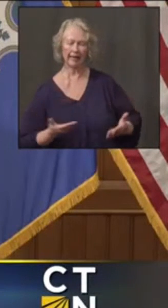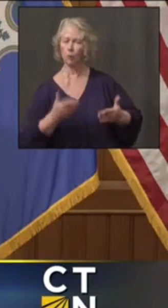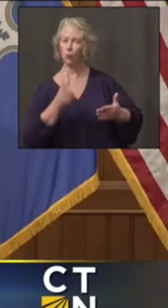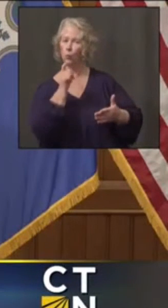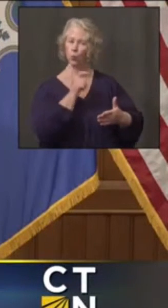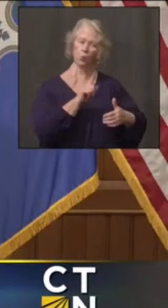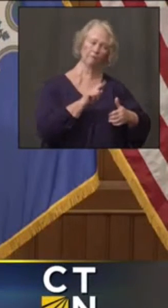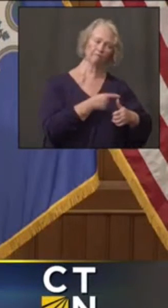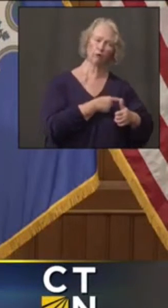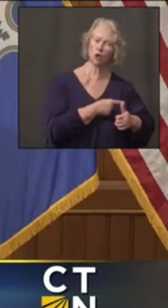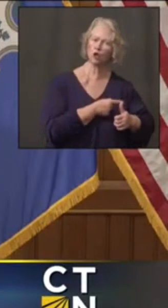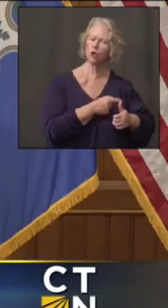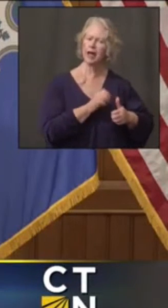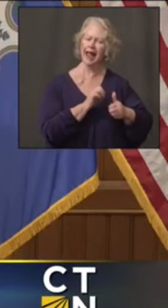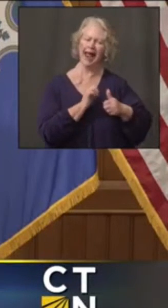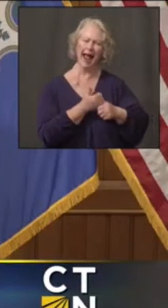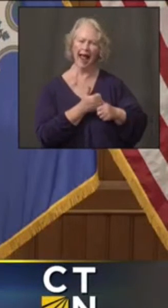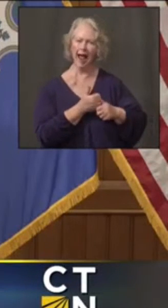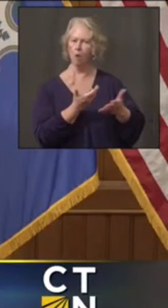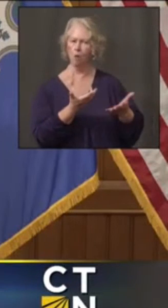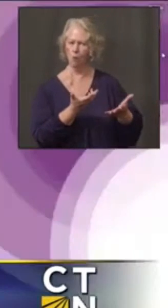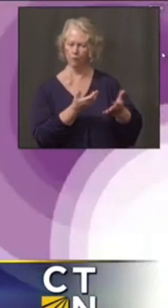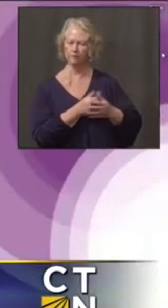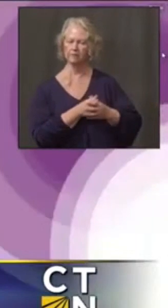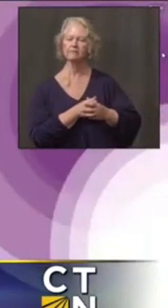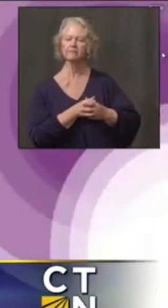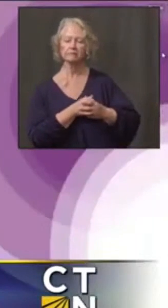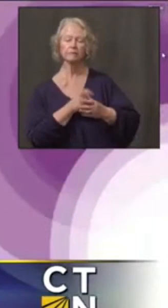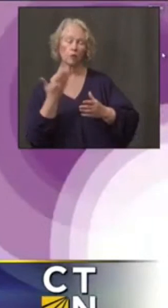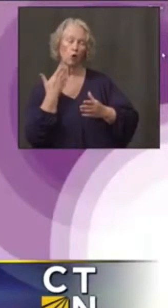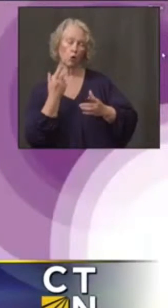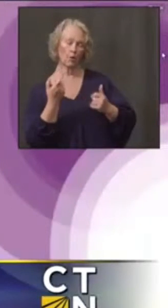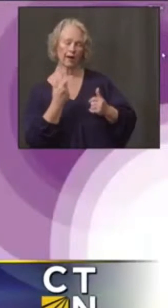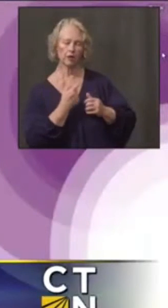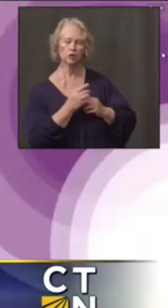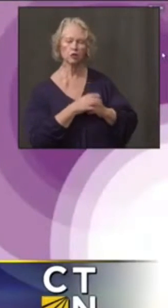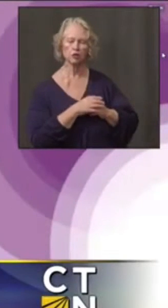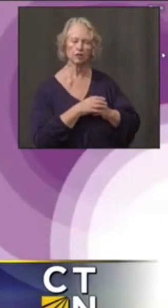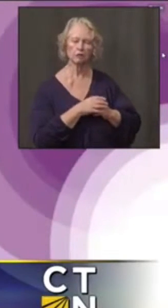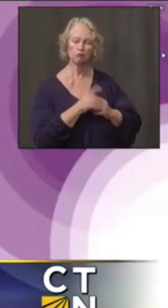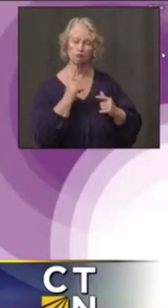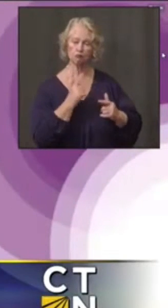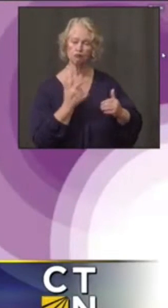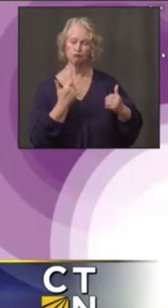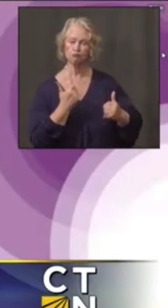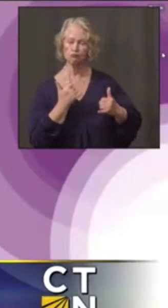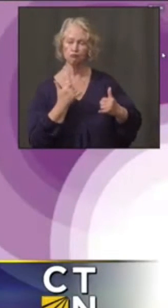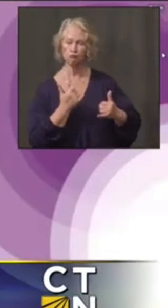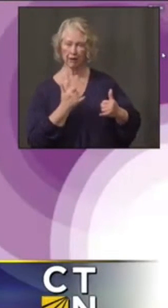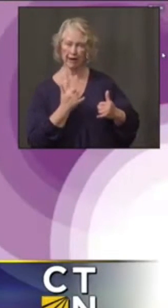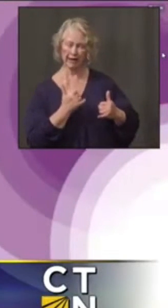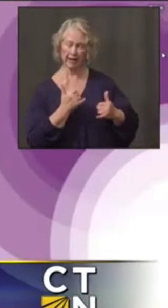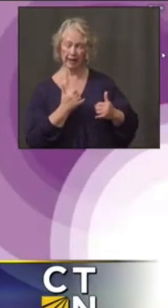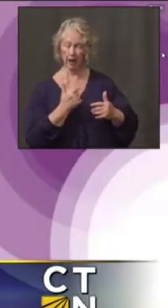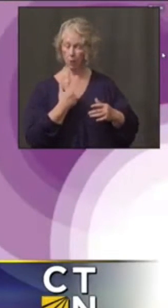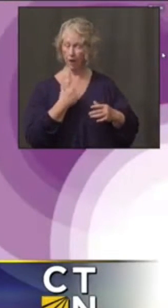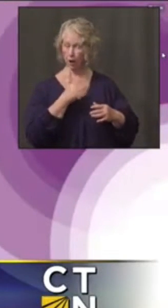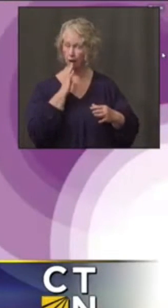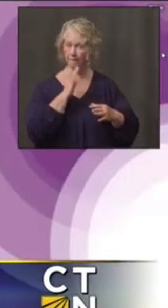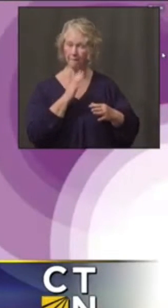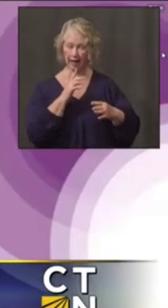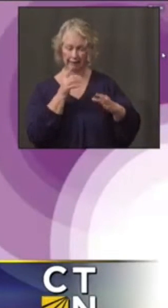they get one? What's the vision for that? Yeah, that's a good question. So at this point, when I talked about the